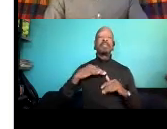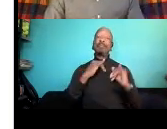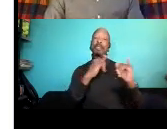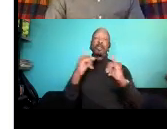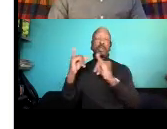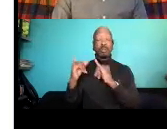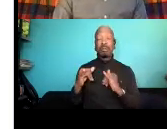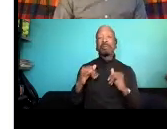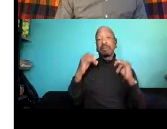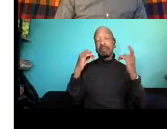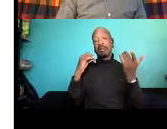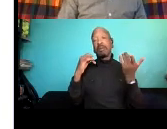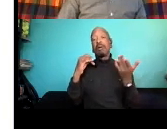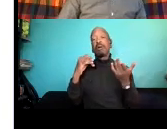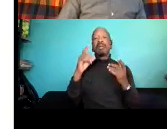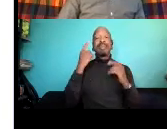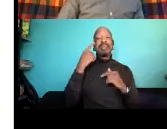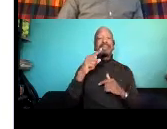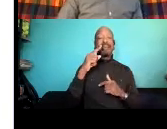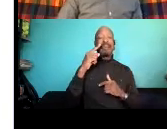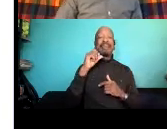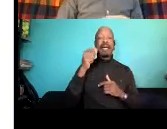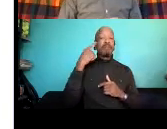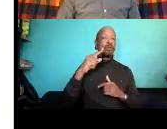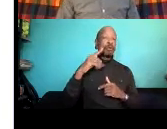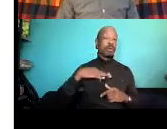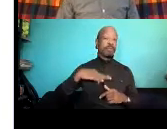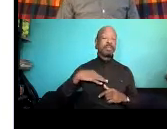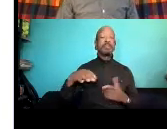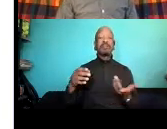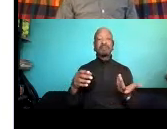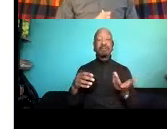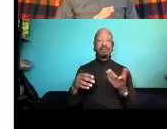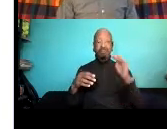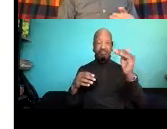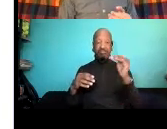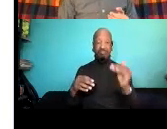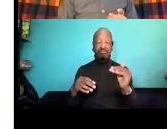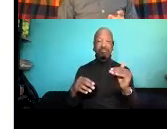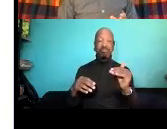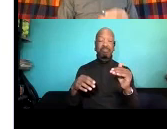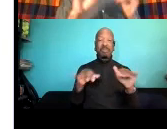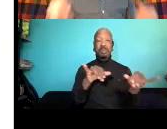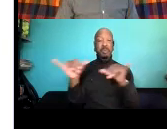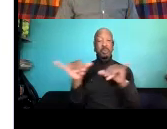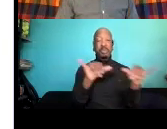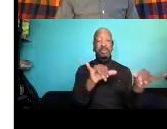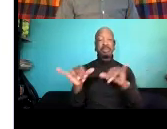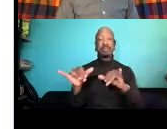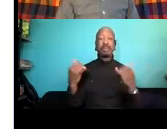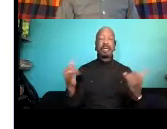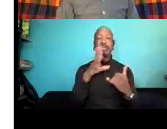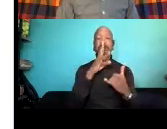nonprofit public benefit corporations, and cooperative corporations. Today, I'm just going to be talking about general stock corporation to give you a sense